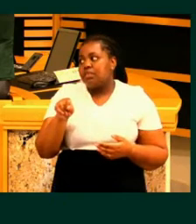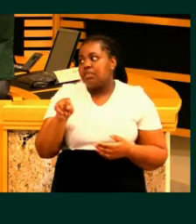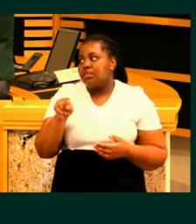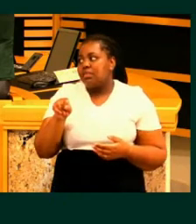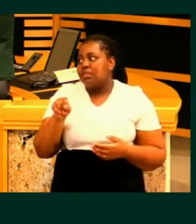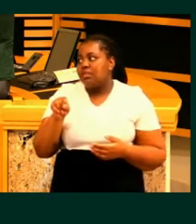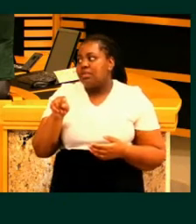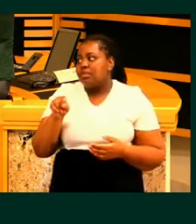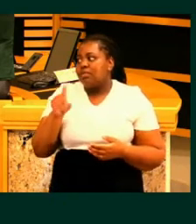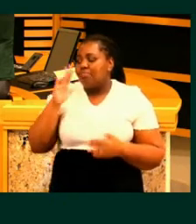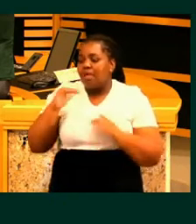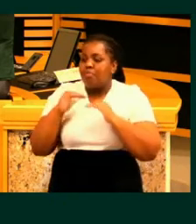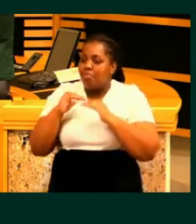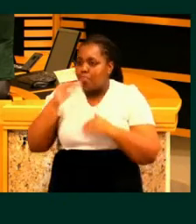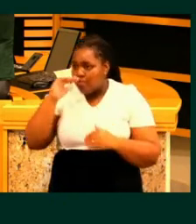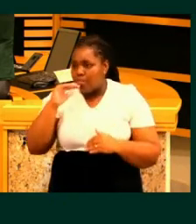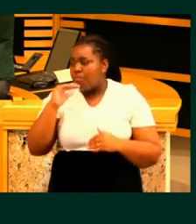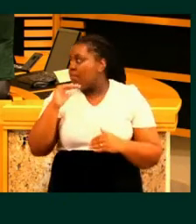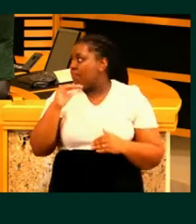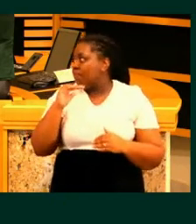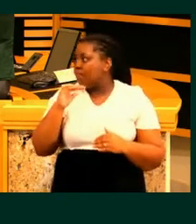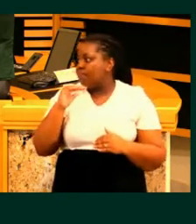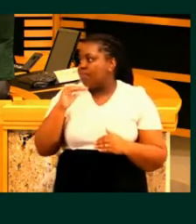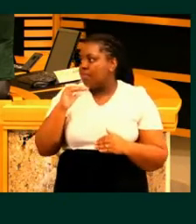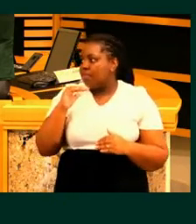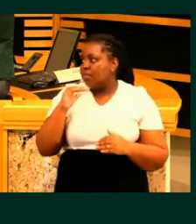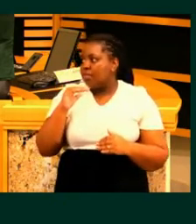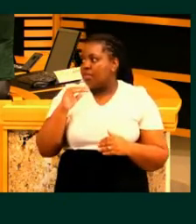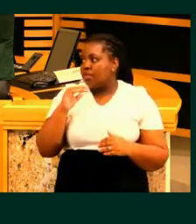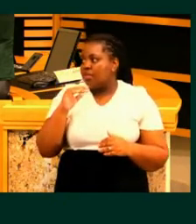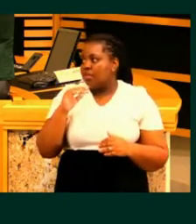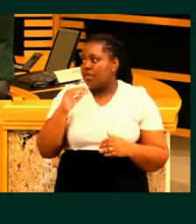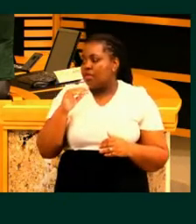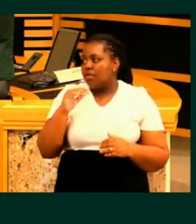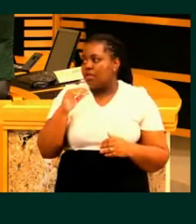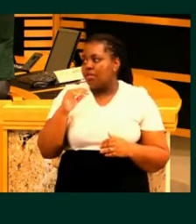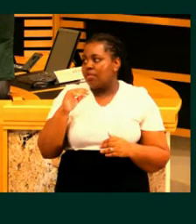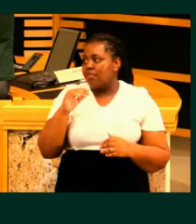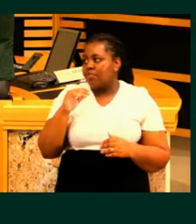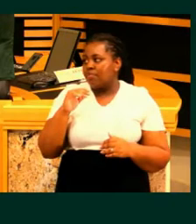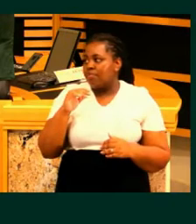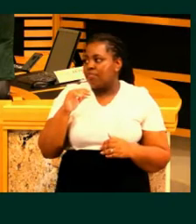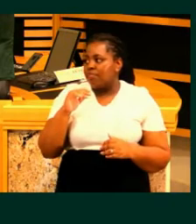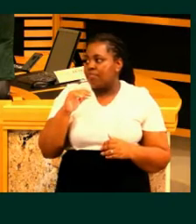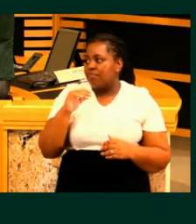must increased maybe to be having what is called you know